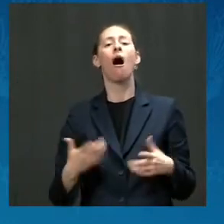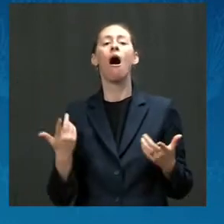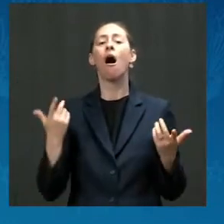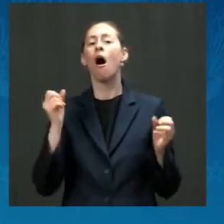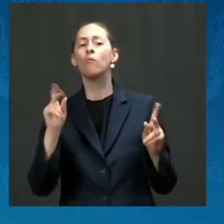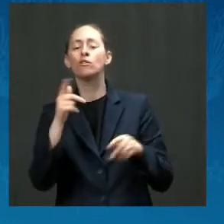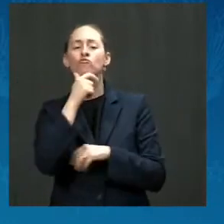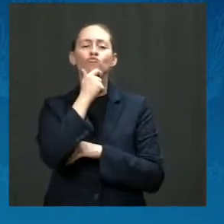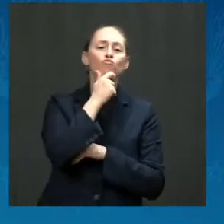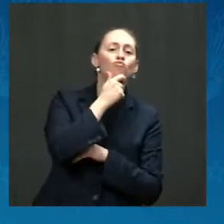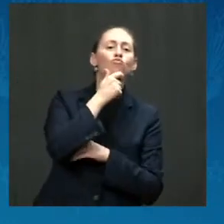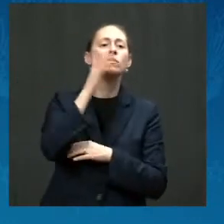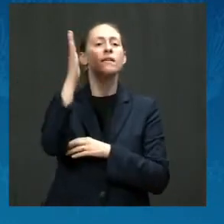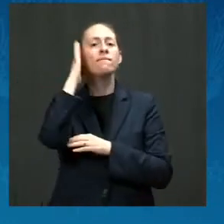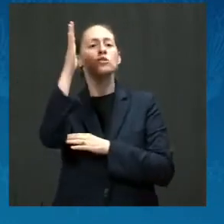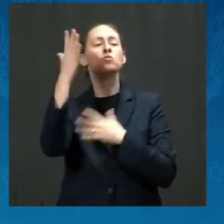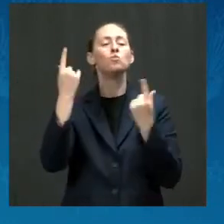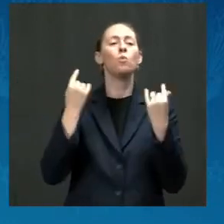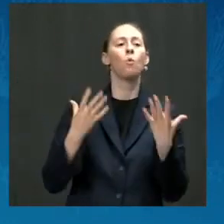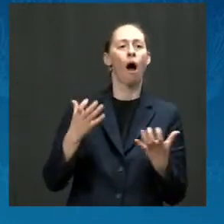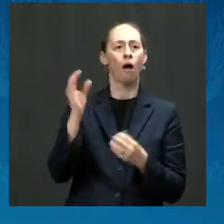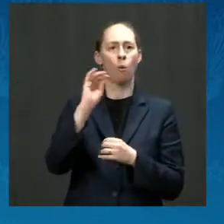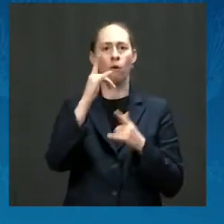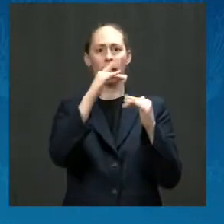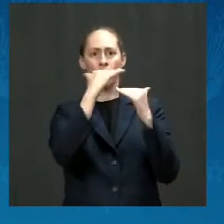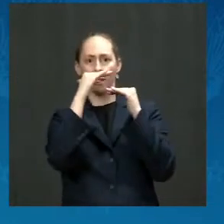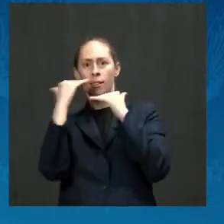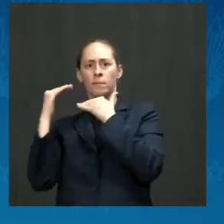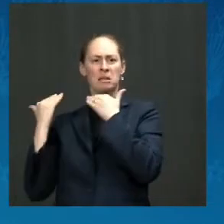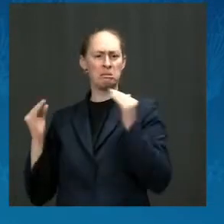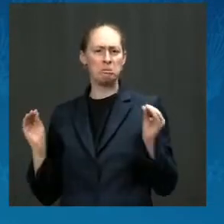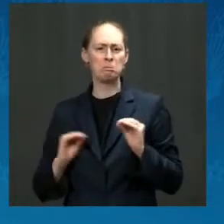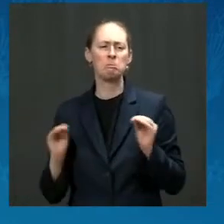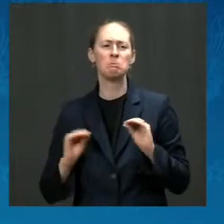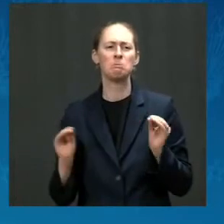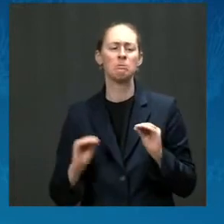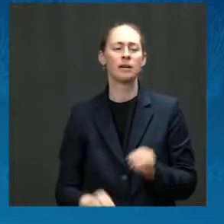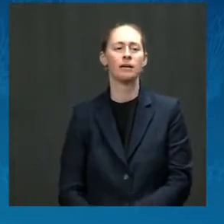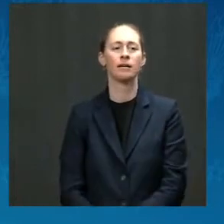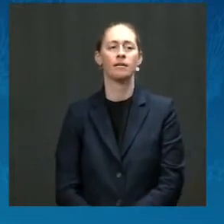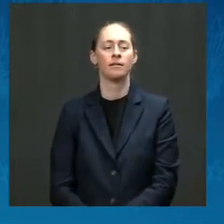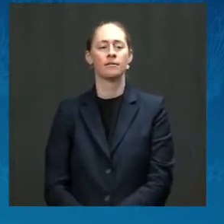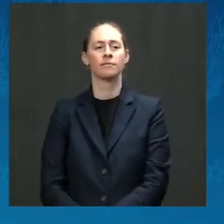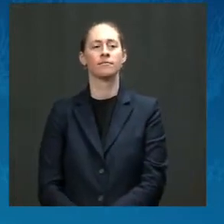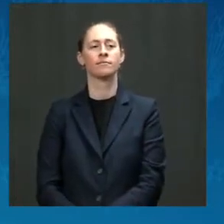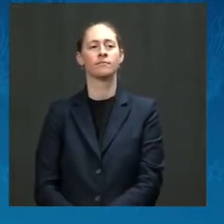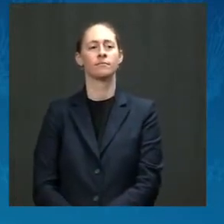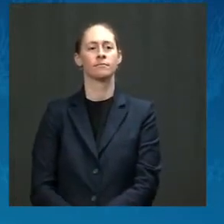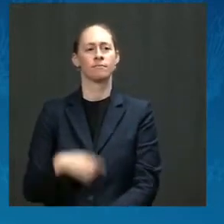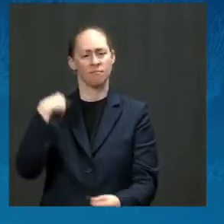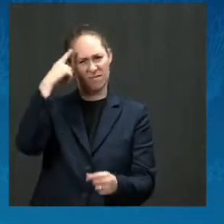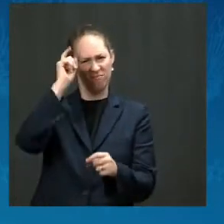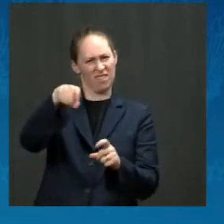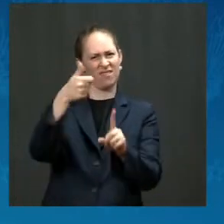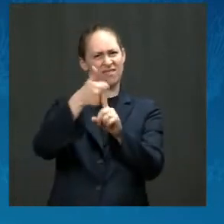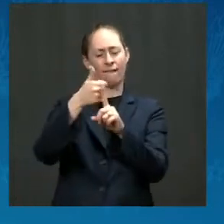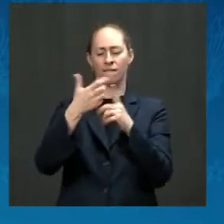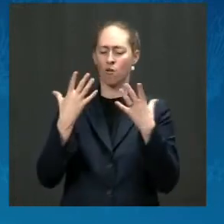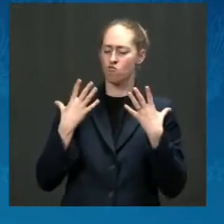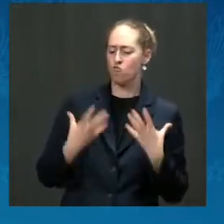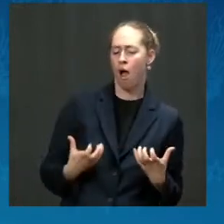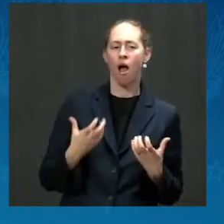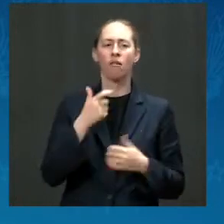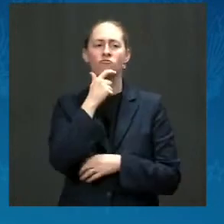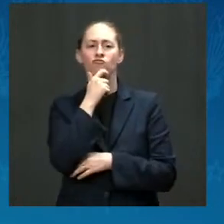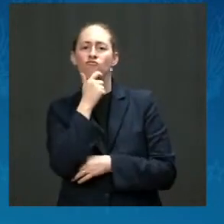future. You know, I believe strongly in this concept of self-determination, the importance of allowing people